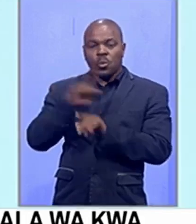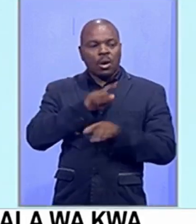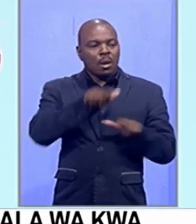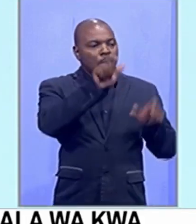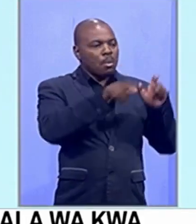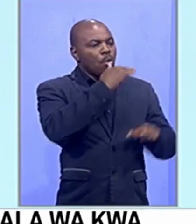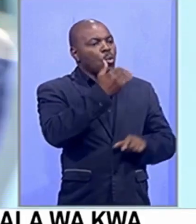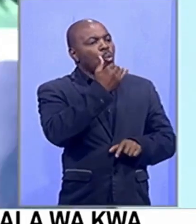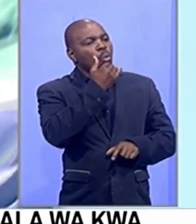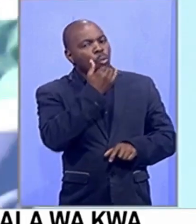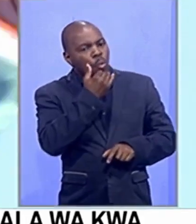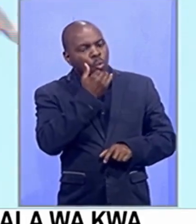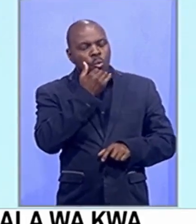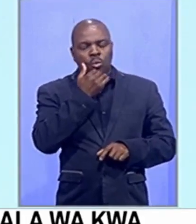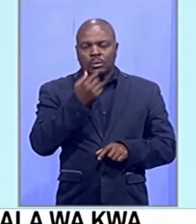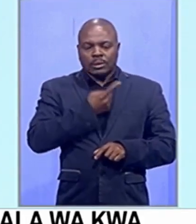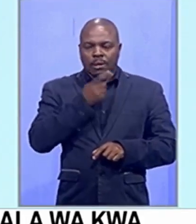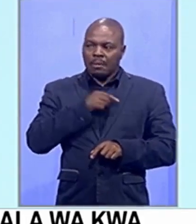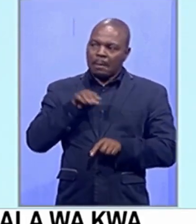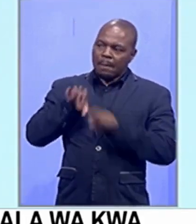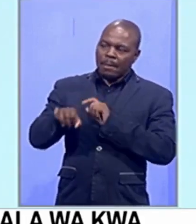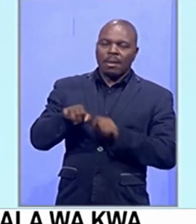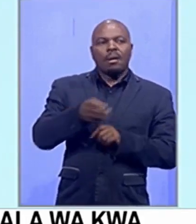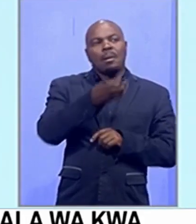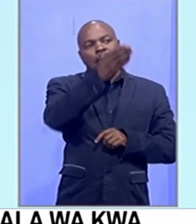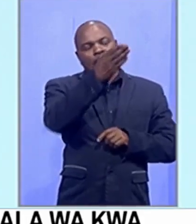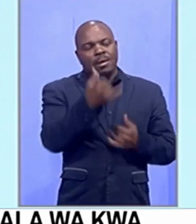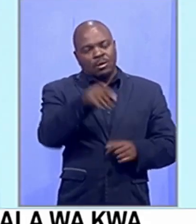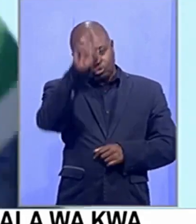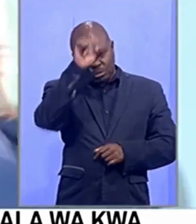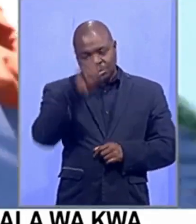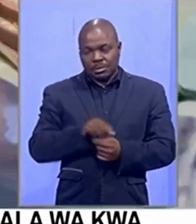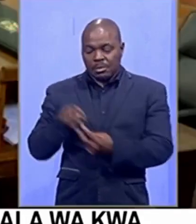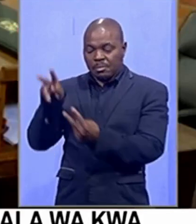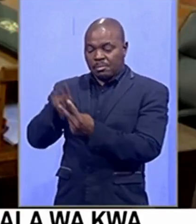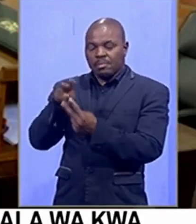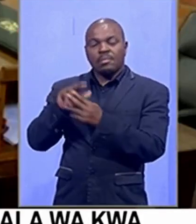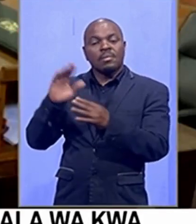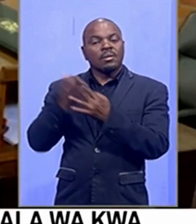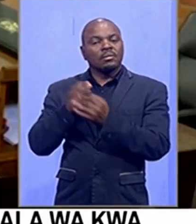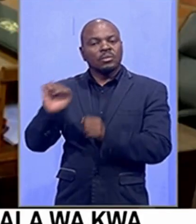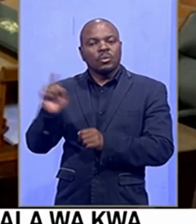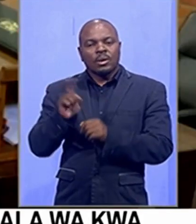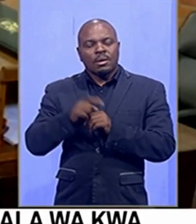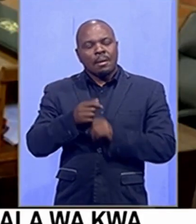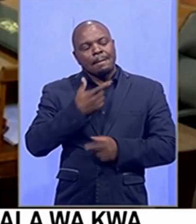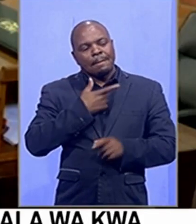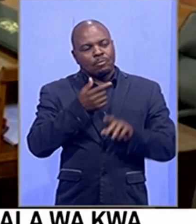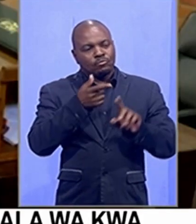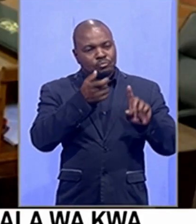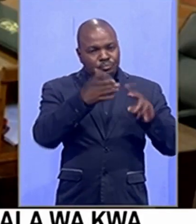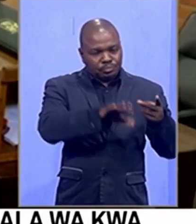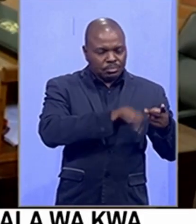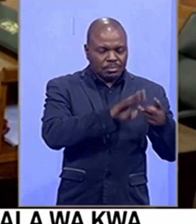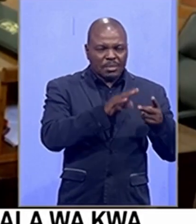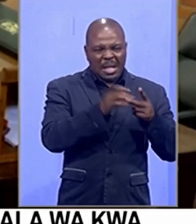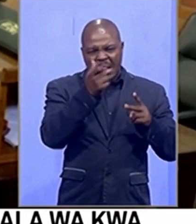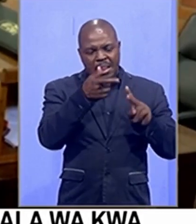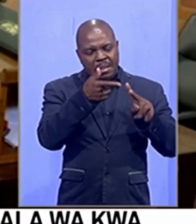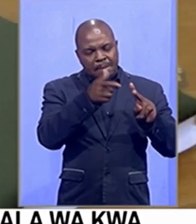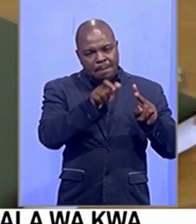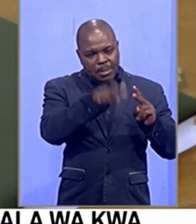mahlo ba be ba le nageng ya Jeremane. Mamba le Matsane ba lebagane le molato wa polao, maiteko a polao le maiteko a go utswa